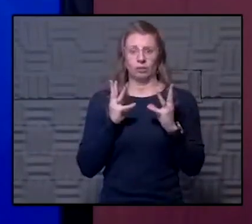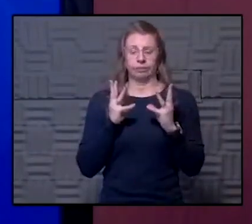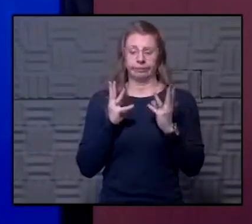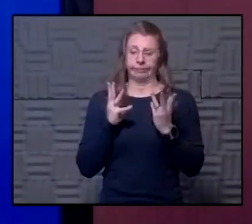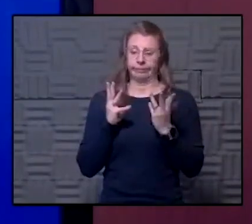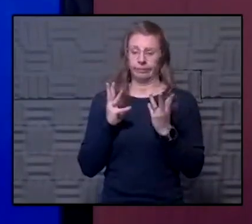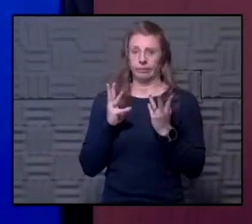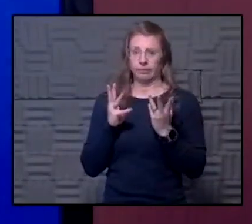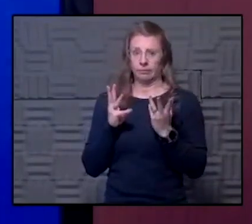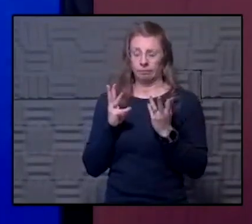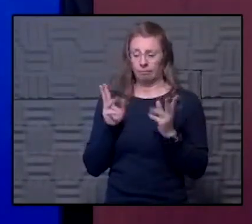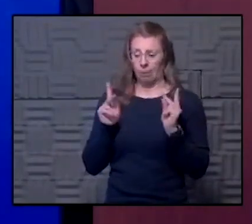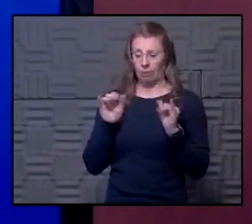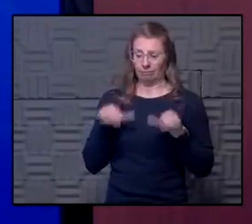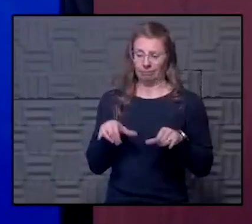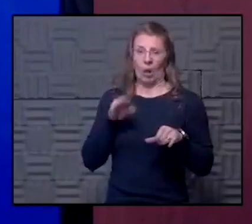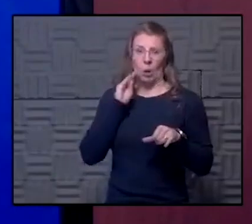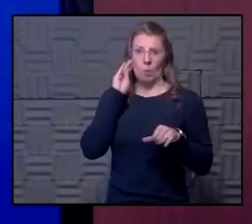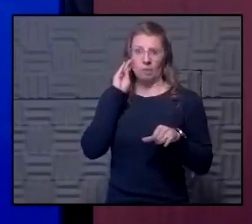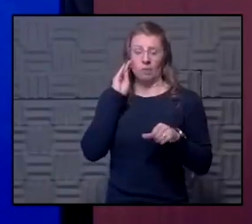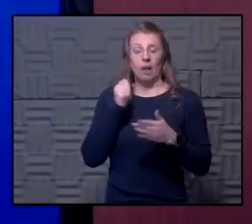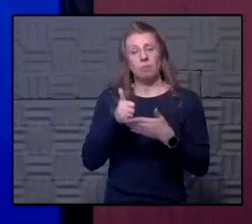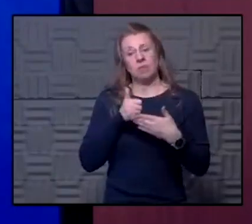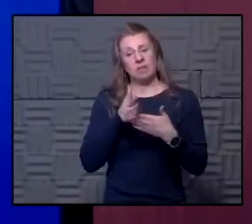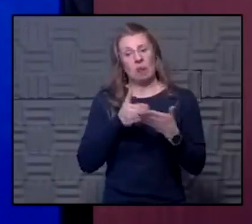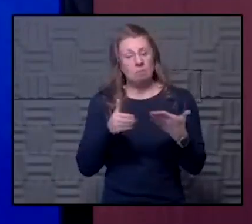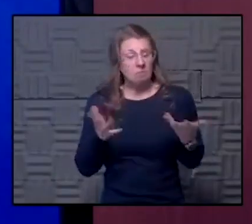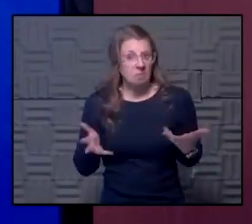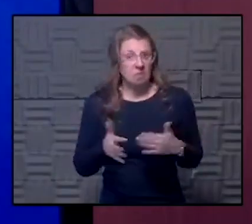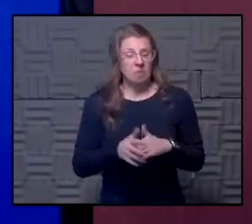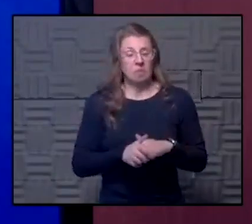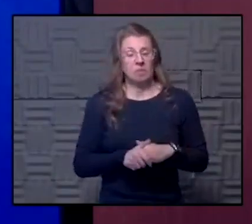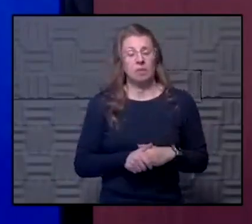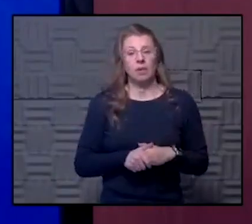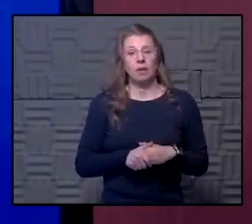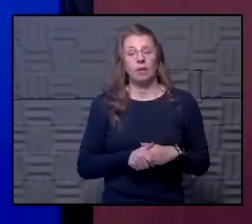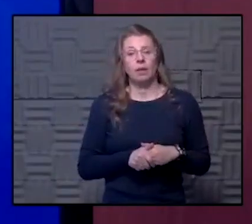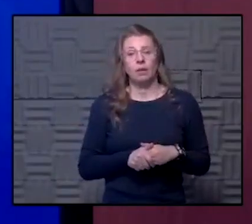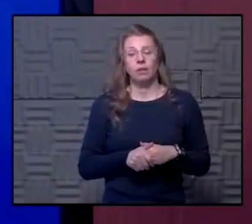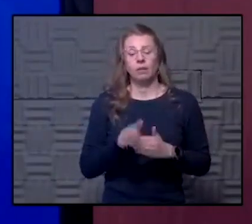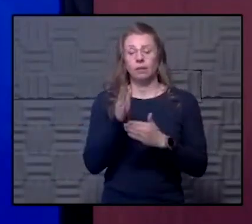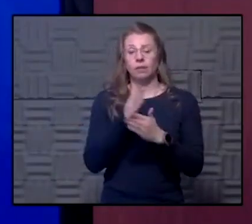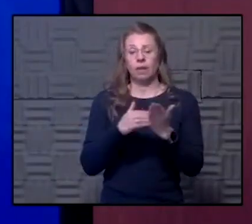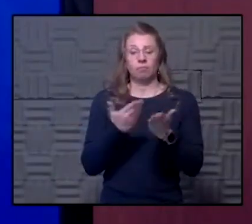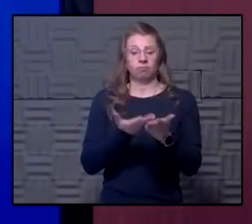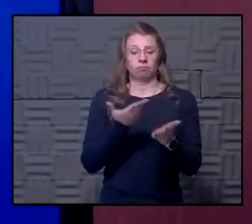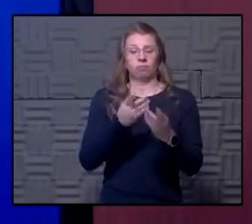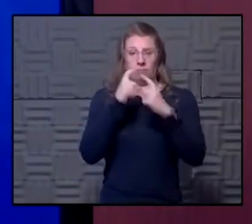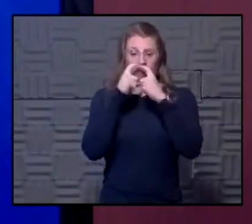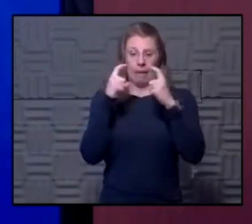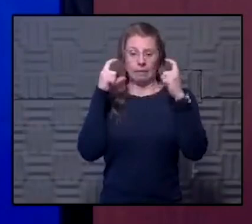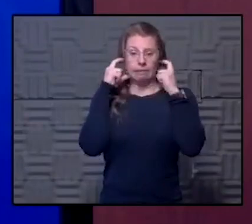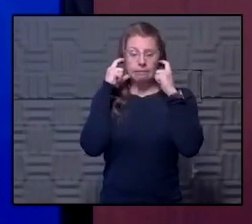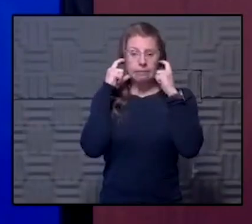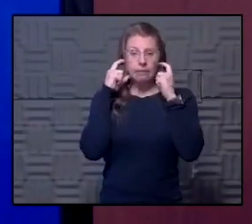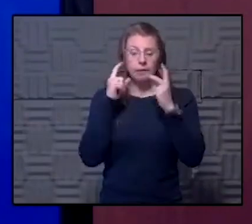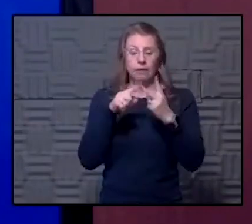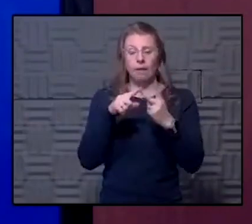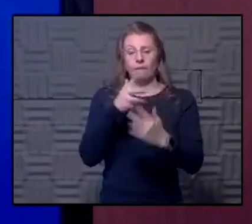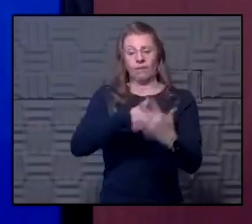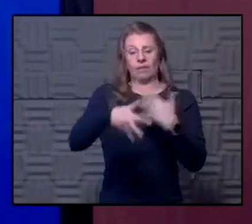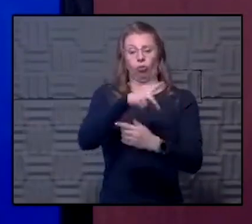moving, so that is helping us maybe in some small regard. There's also some evidence that masking and